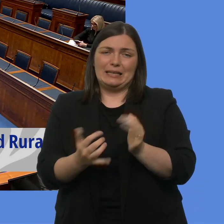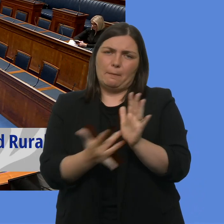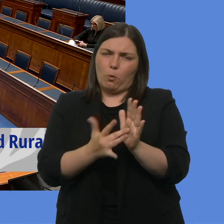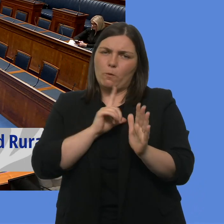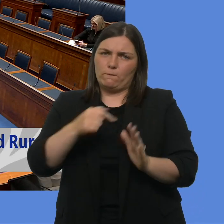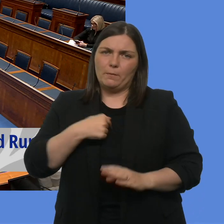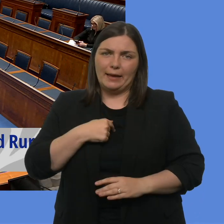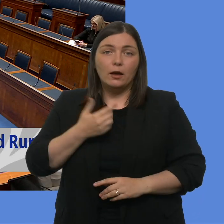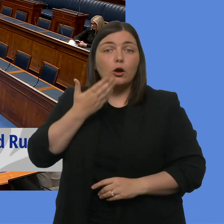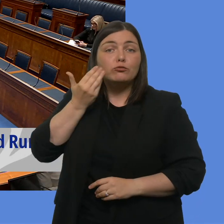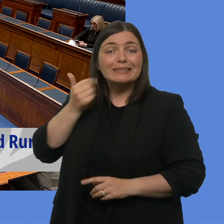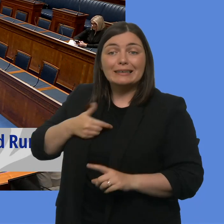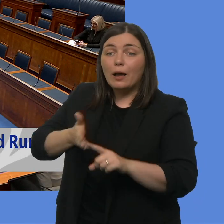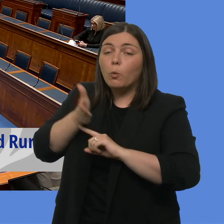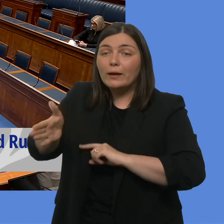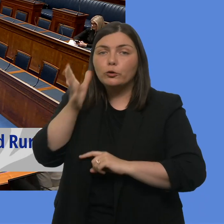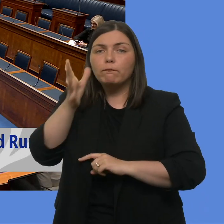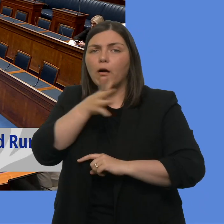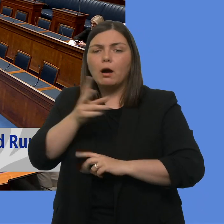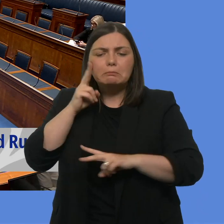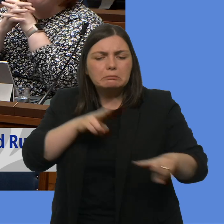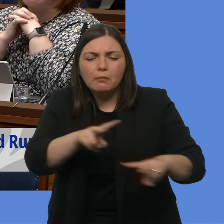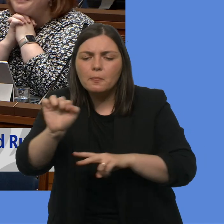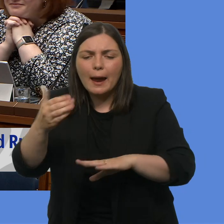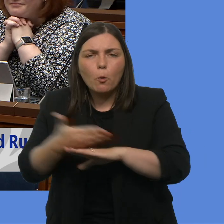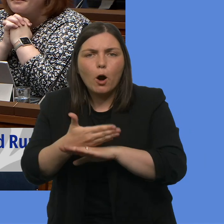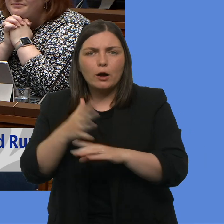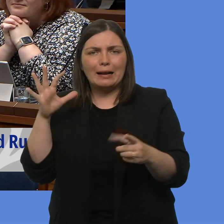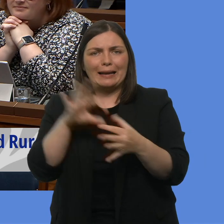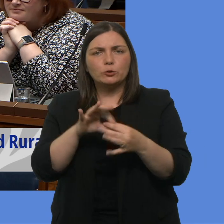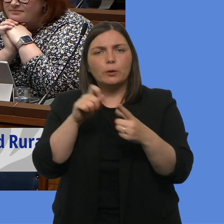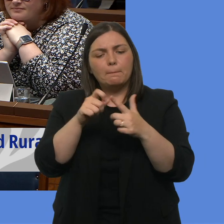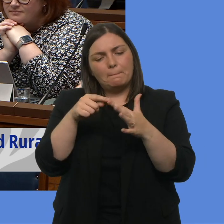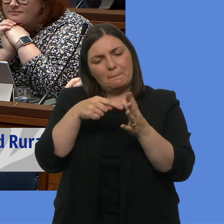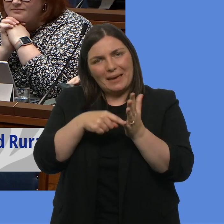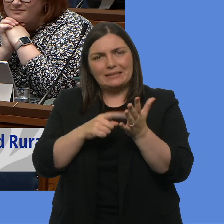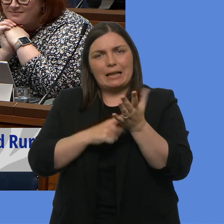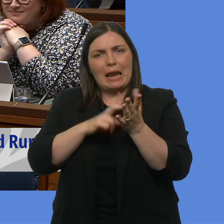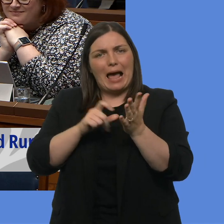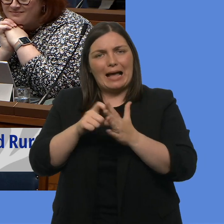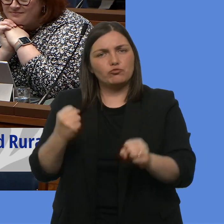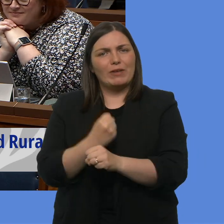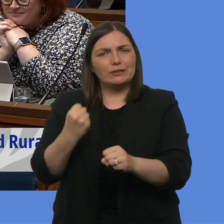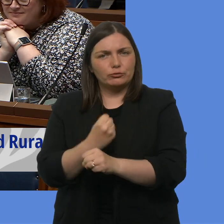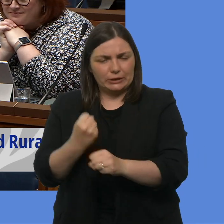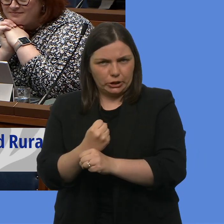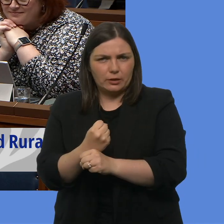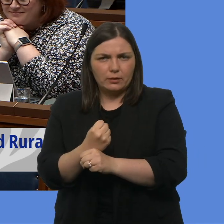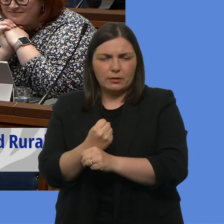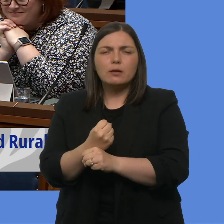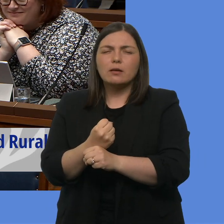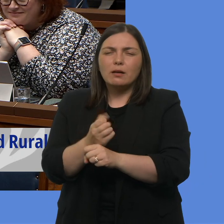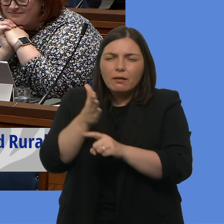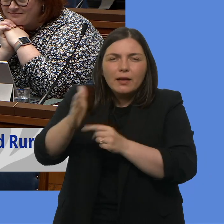Hill Farm to see the work that was being done in relation to peatland restoration. But what more, rather than just doing the work at the Hill Farm,